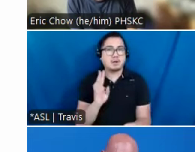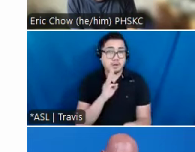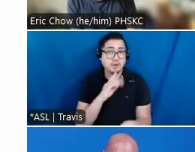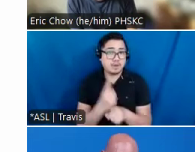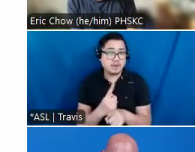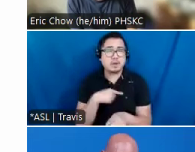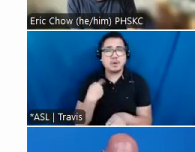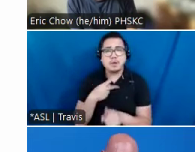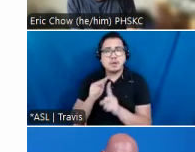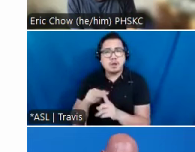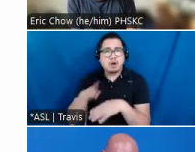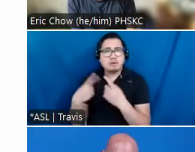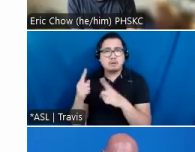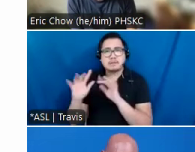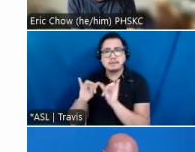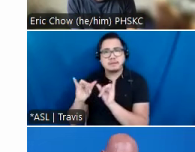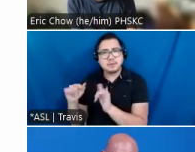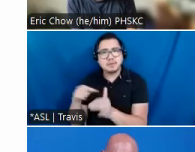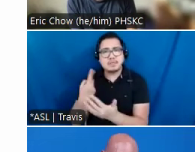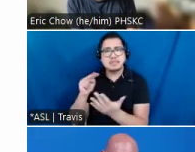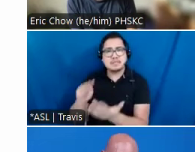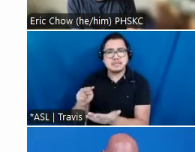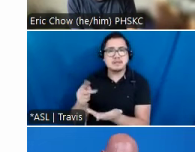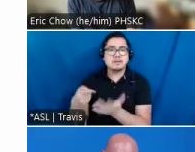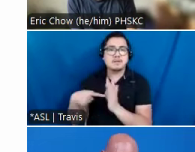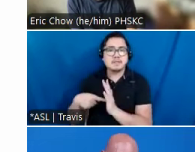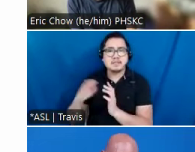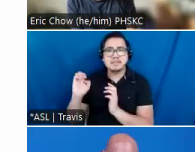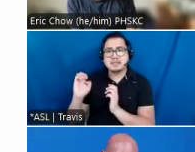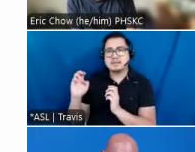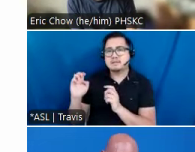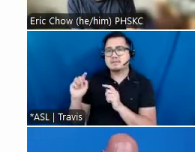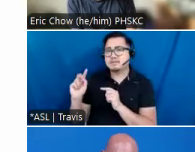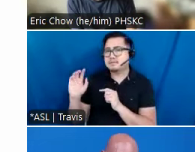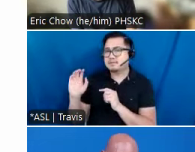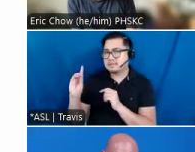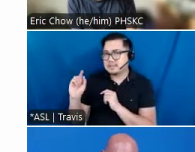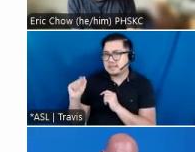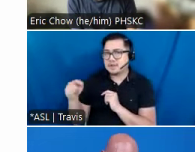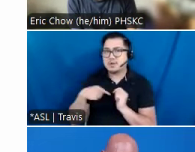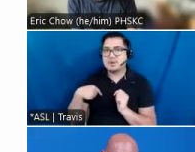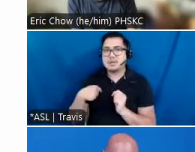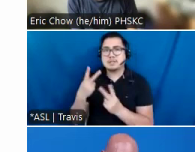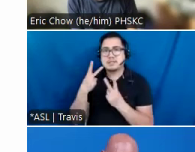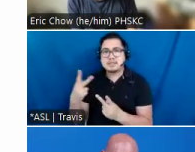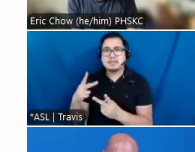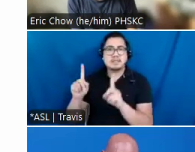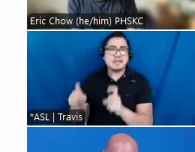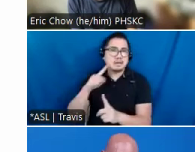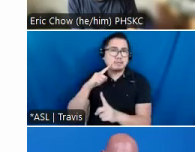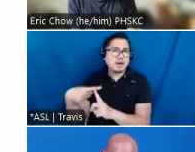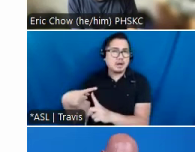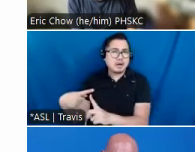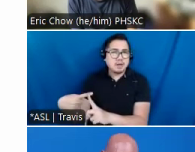these different metrics. So we look at the ED visit data, we look at the test positivity, and to